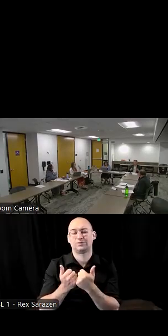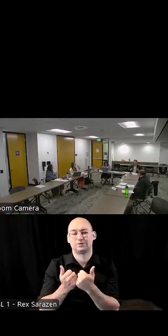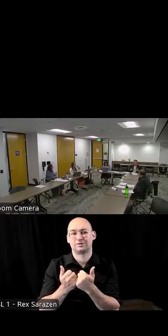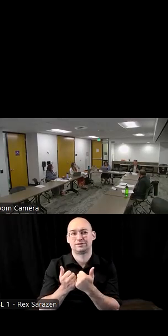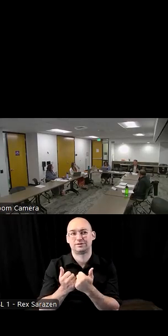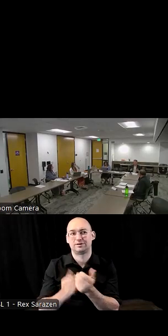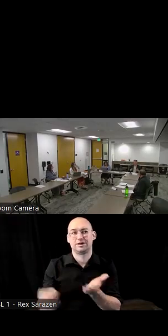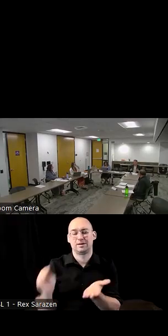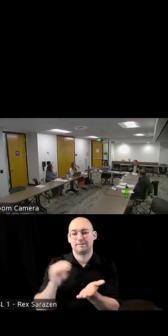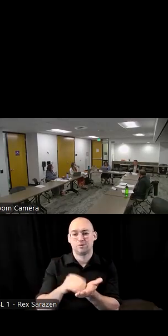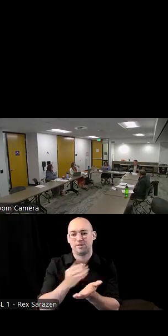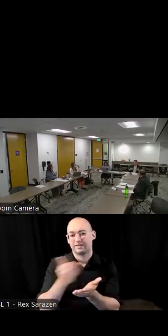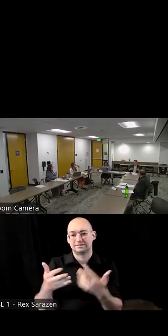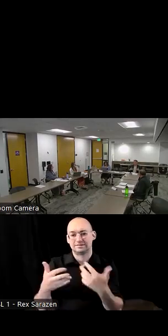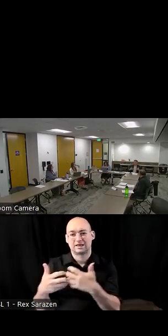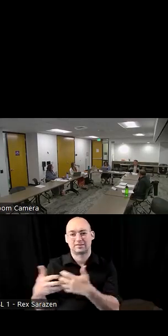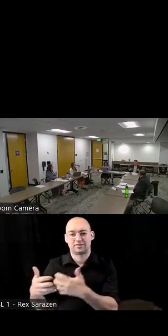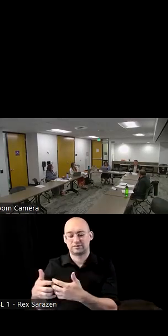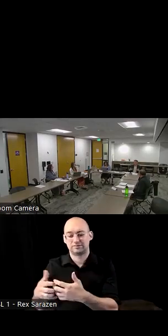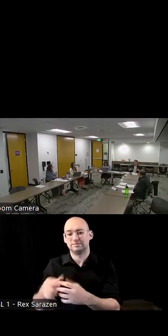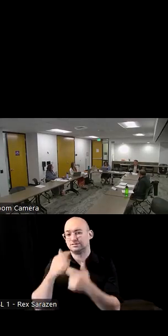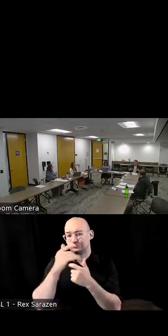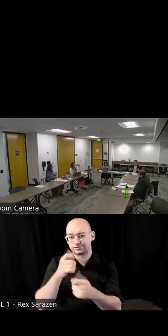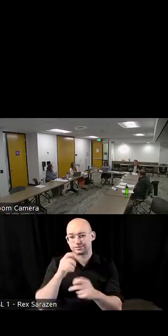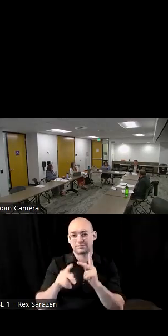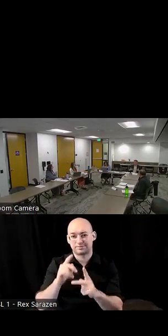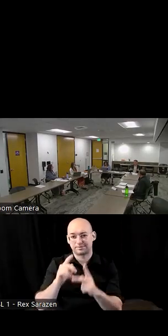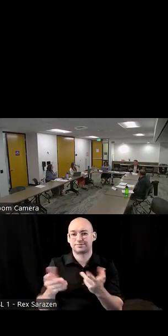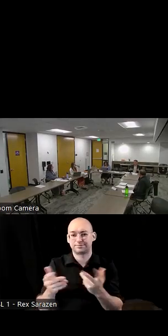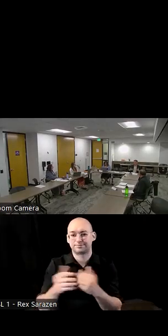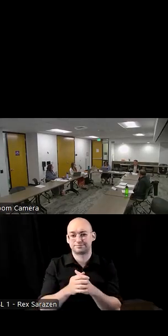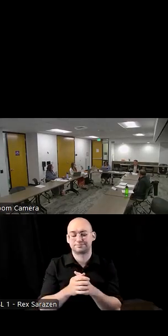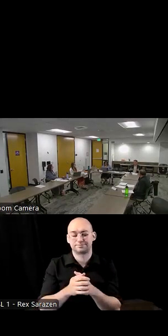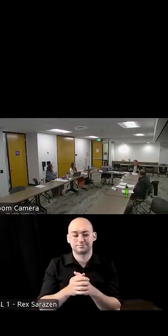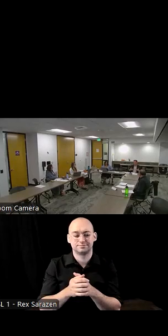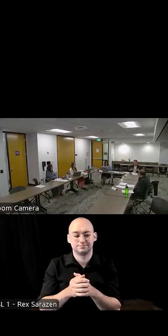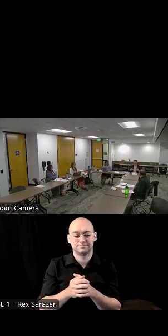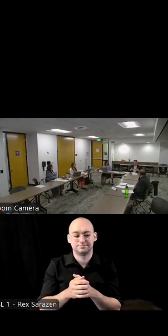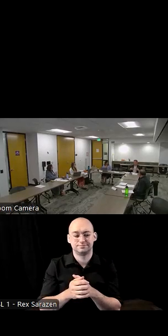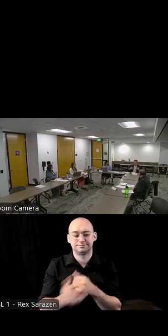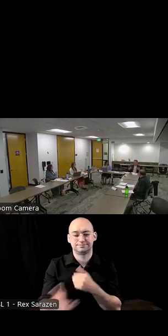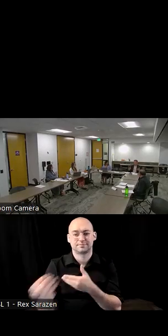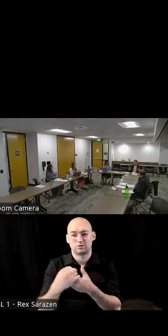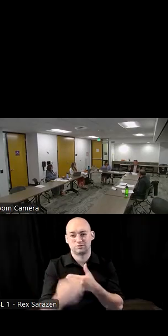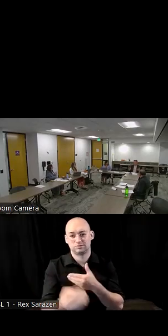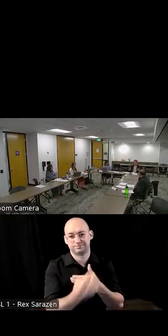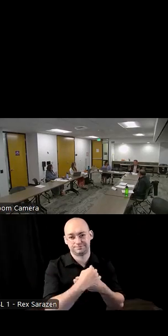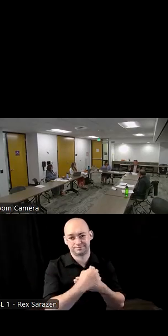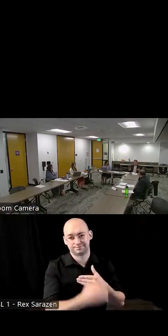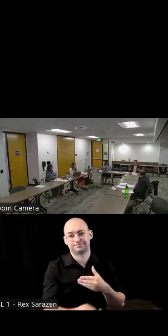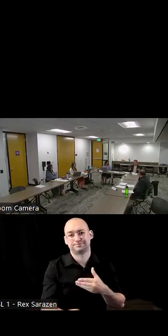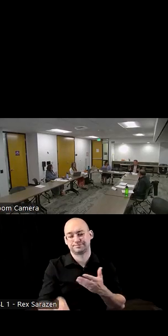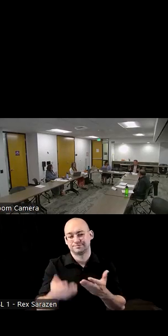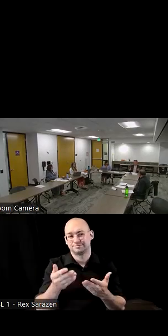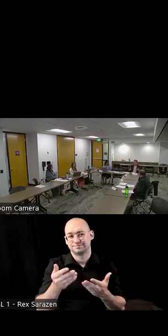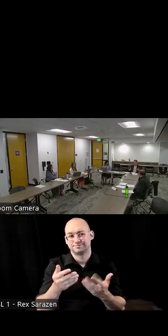put materials together that will be attractive to people, that will get them interested? And then outreach. So we would probably do a lot